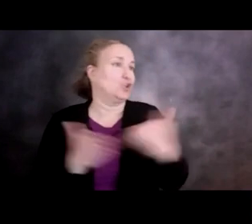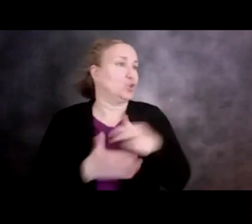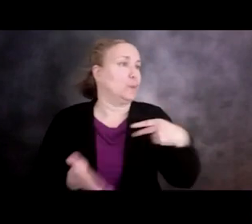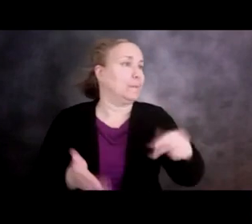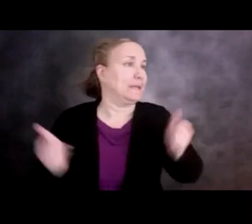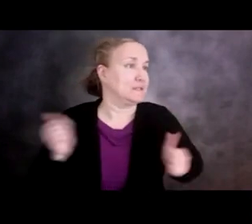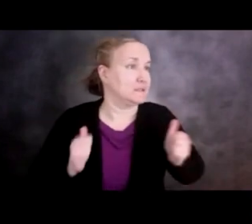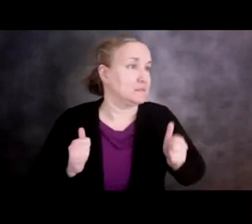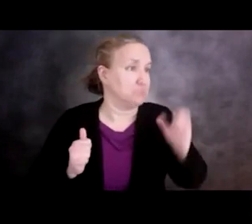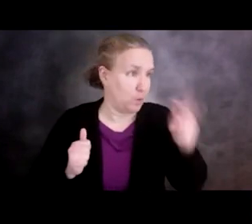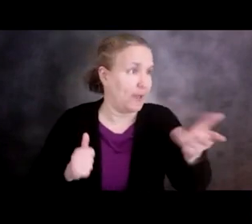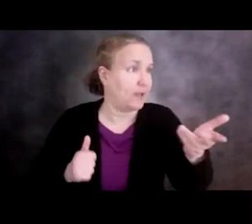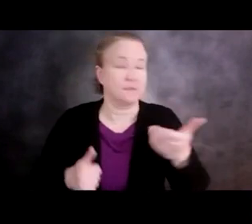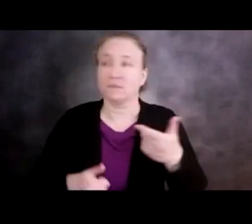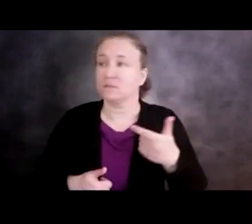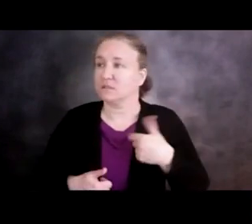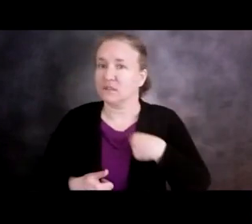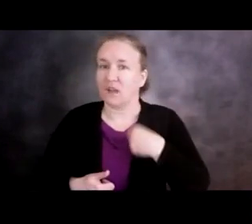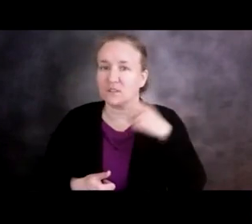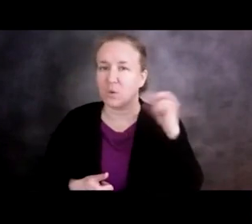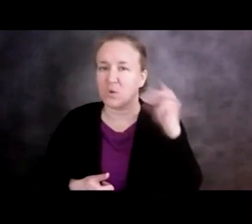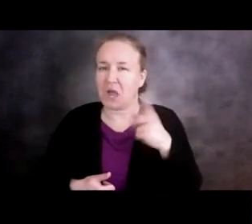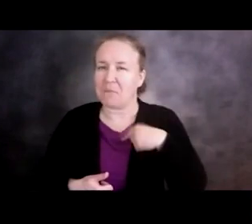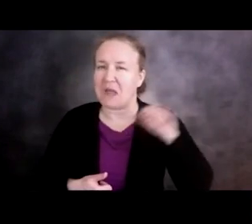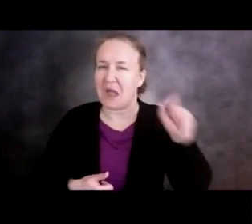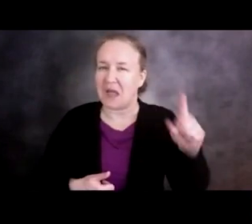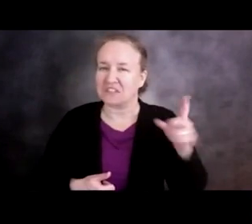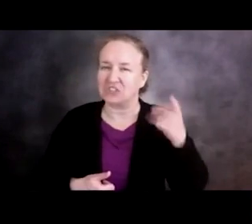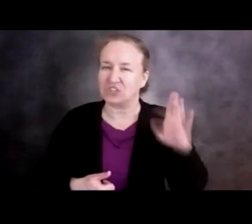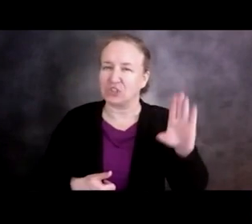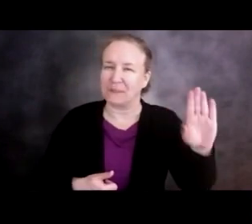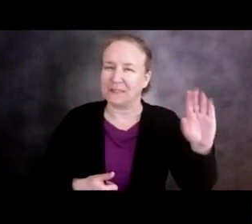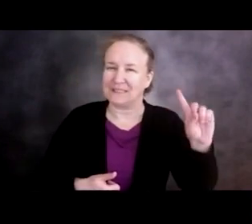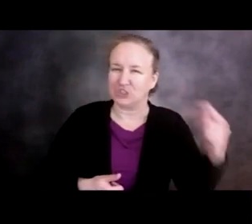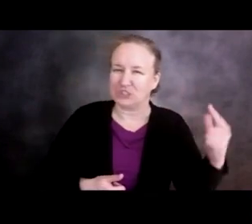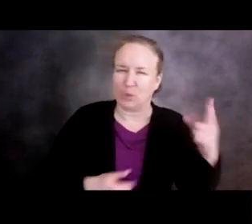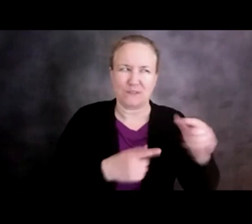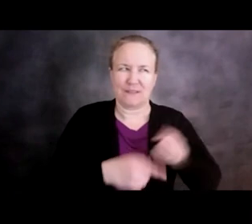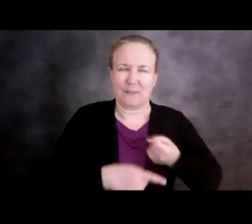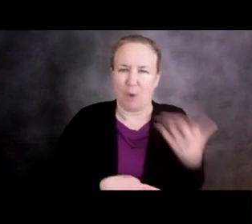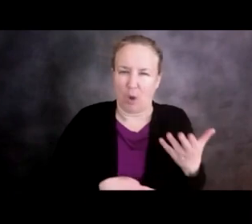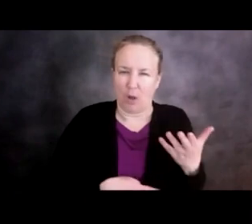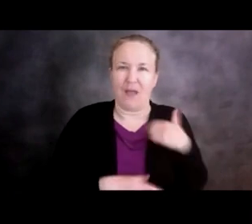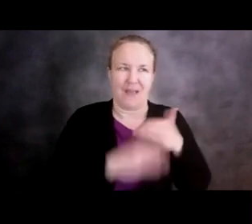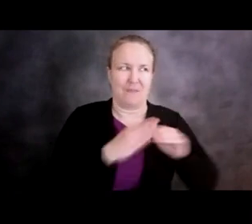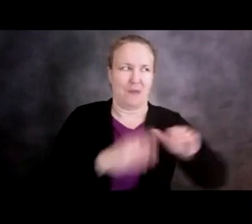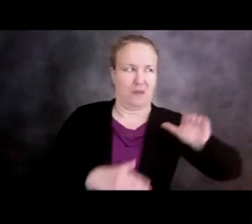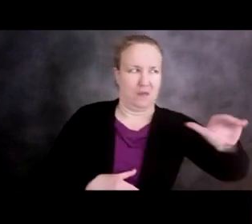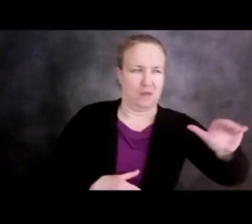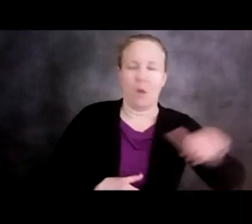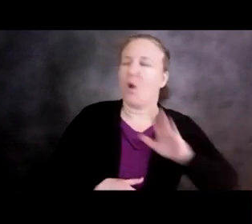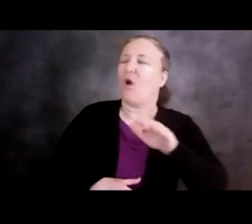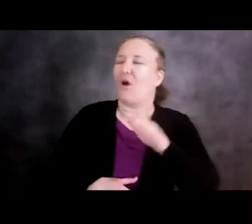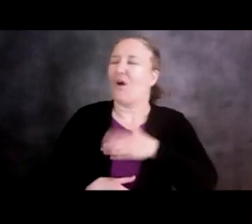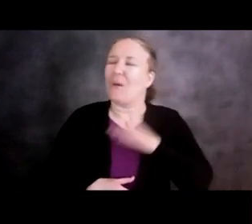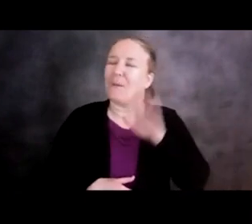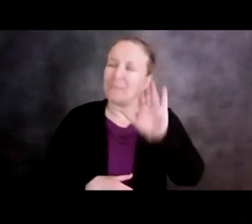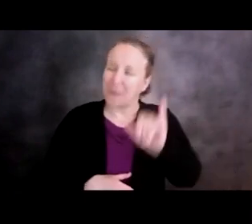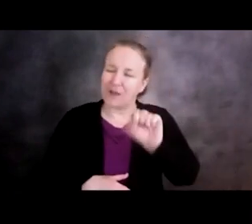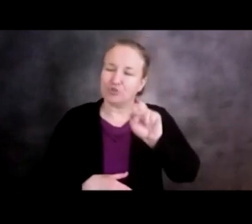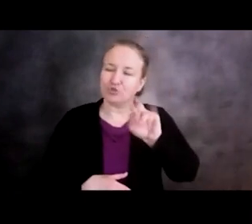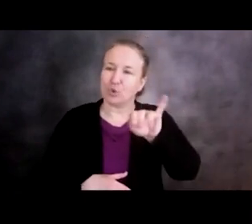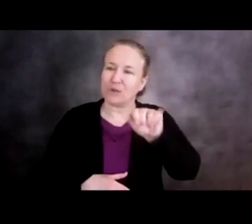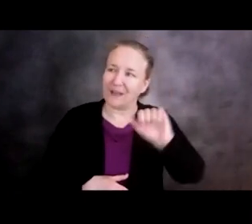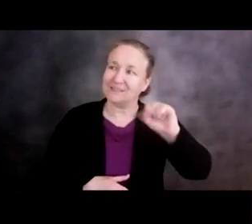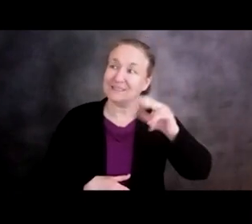said, okay. And I said, oh, let me ask Dr. BDG what that poem was. So I emailed her. She said, oh, that's by Sonia Sanchez,